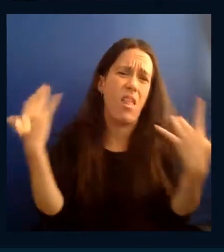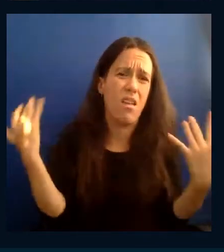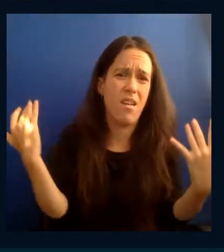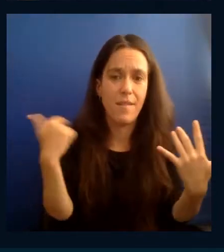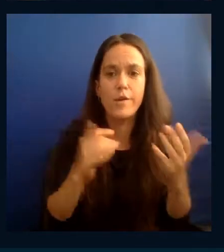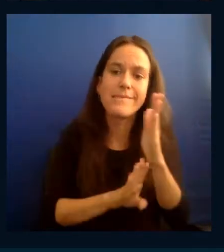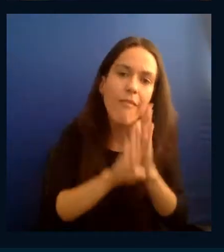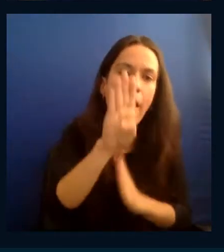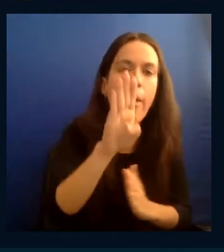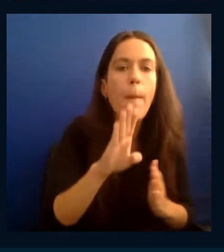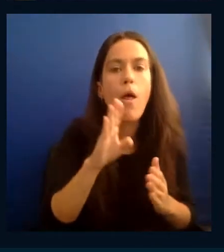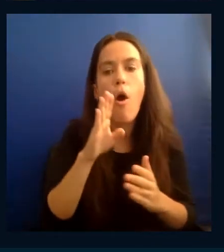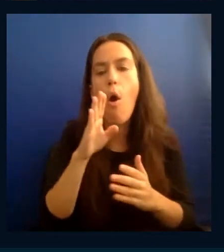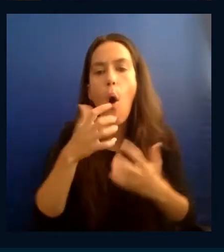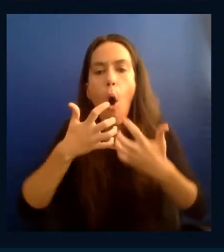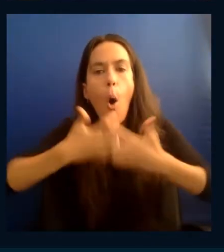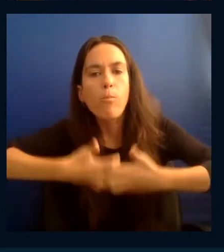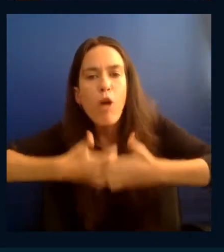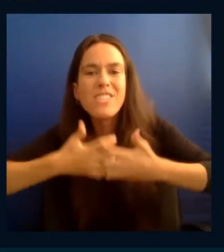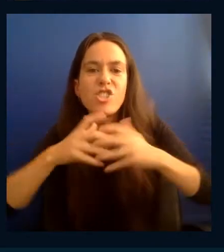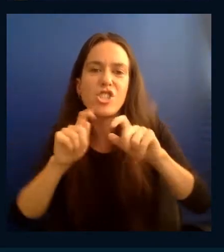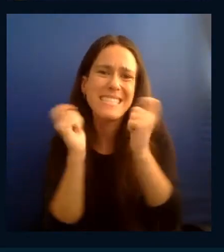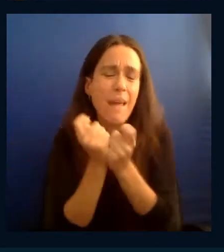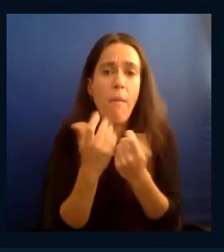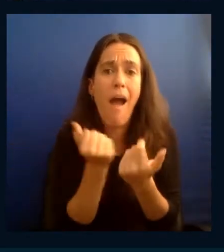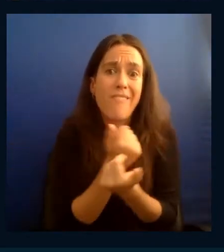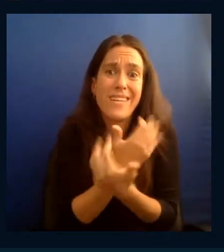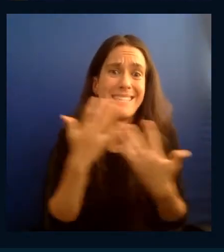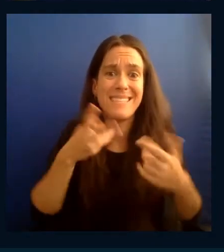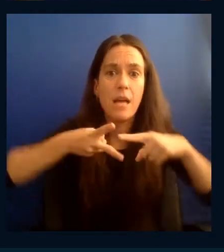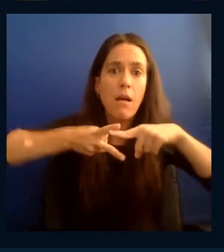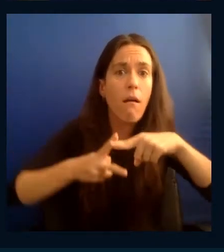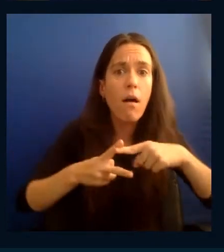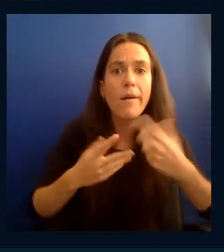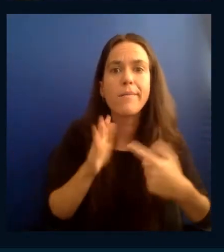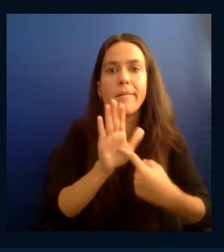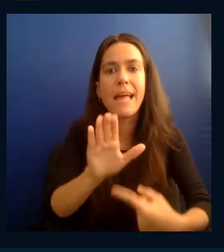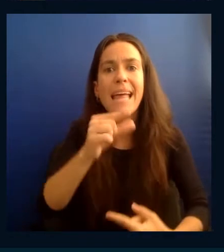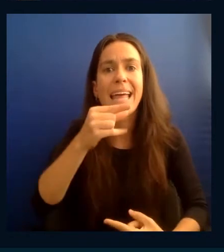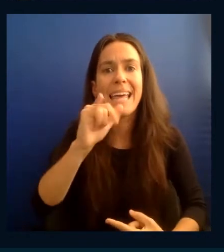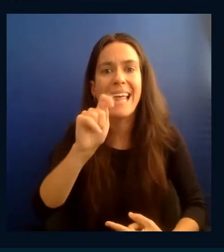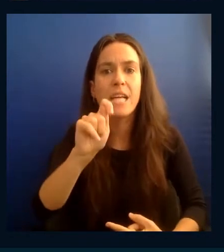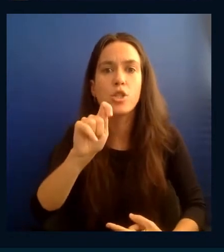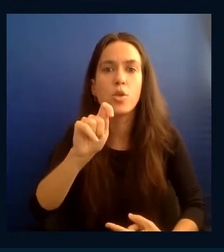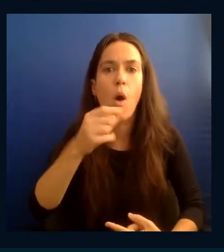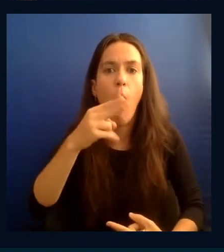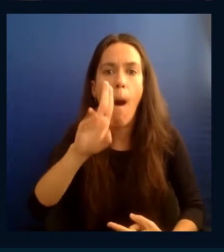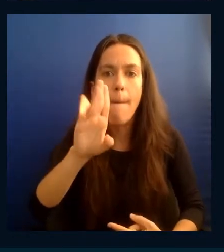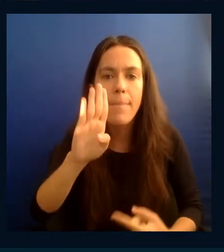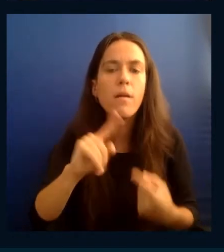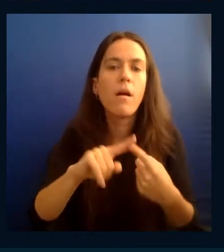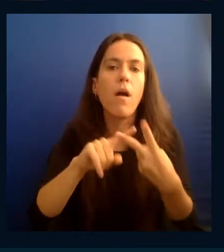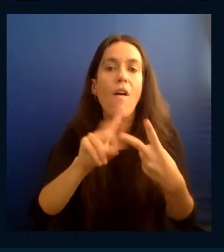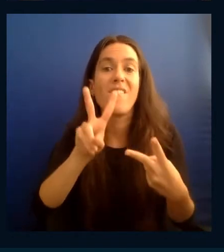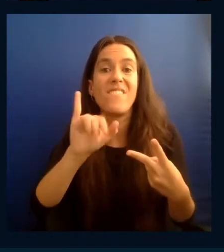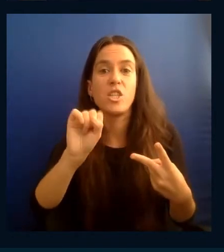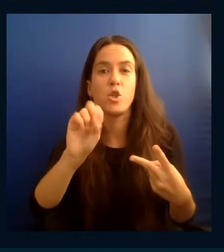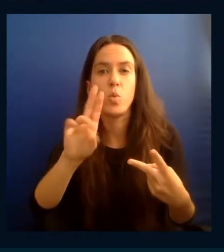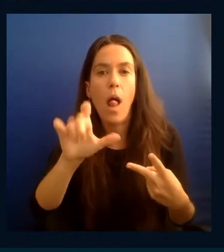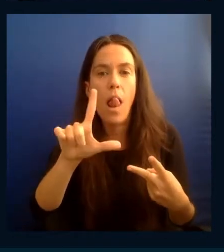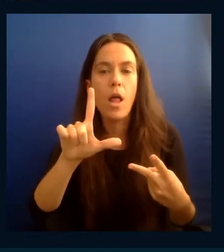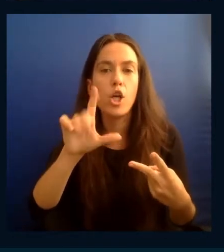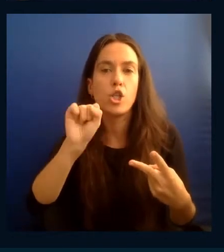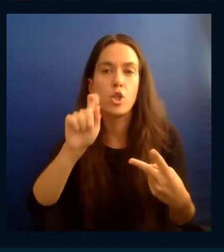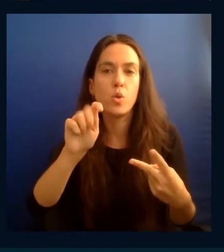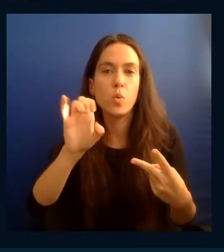and operational teams, when we want to develop our code, we have great tools like GitHub. We have Visual Studio or Visual Studio Code that help you enable your code, read